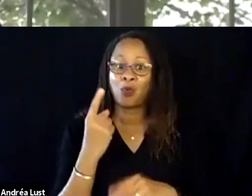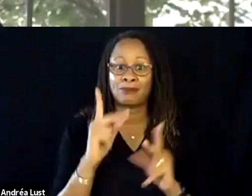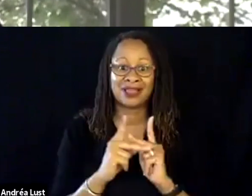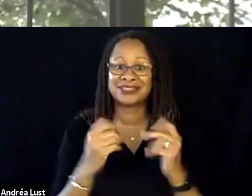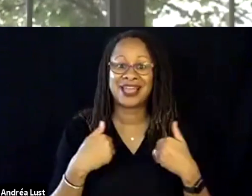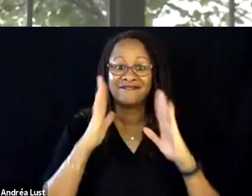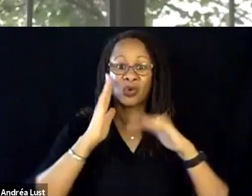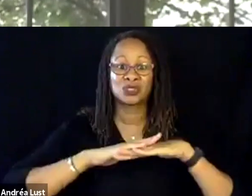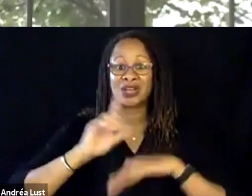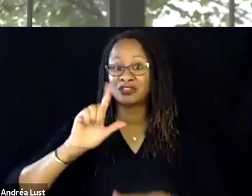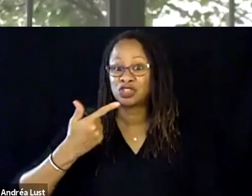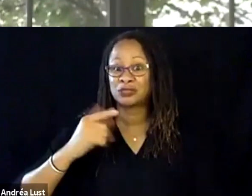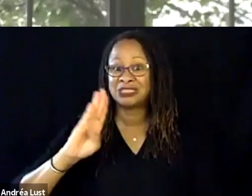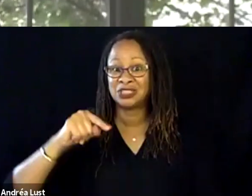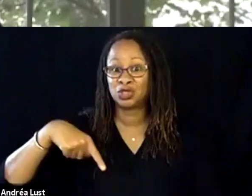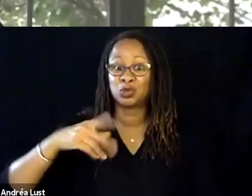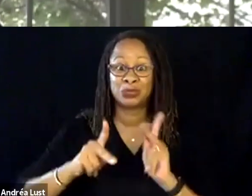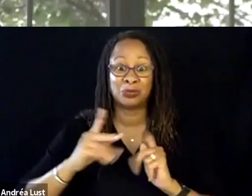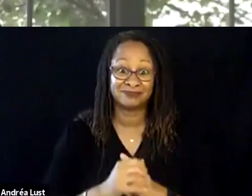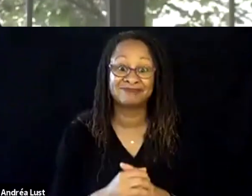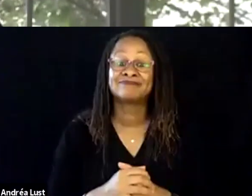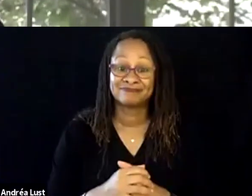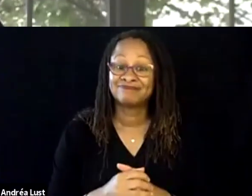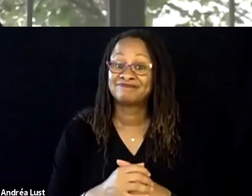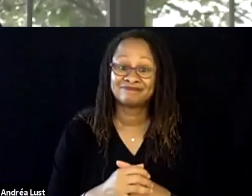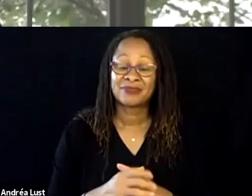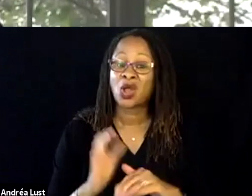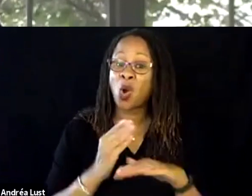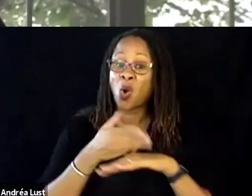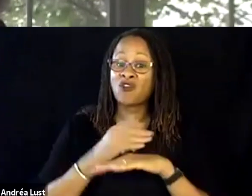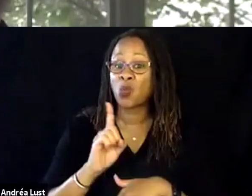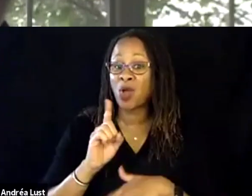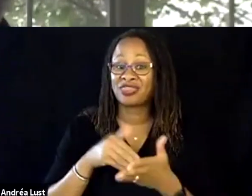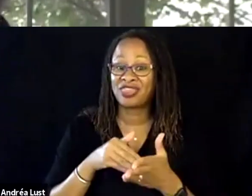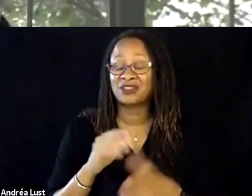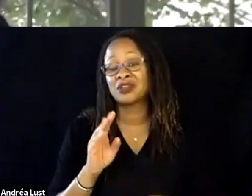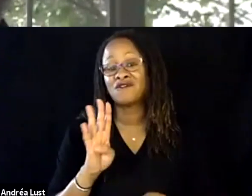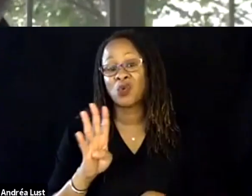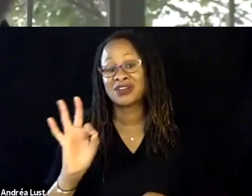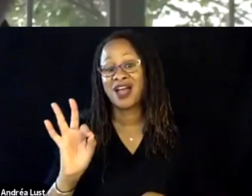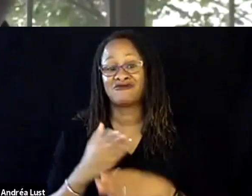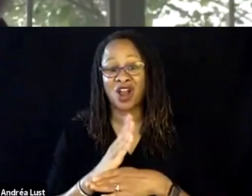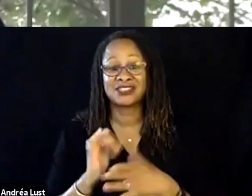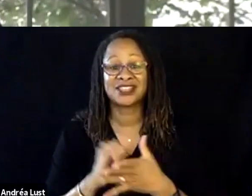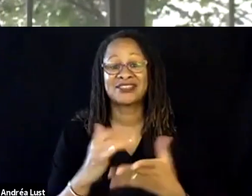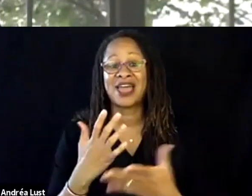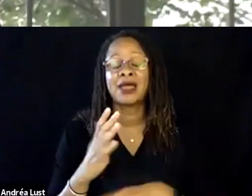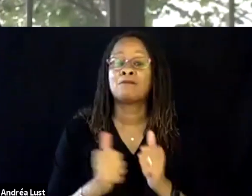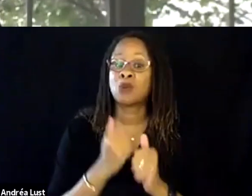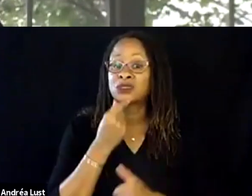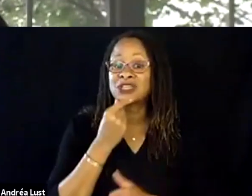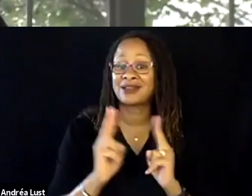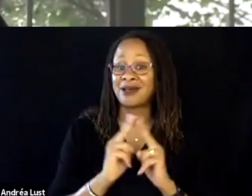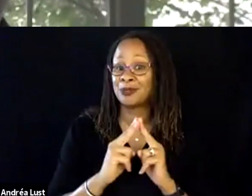on LGBTQ people. And at that time, there were over 1,049 rights at a federal level the gay couples did not receive, because